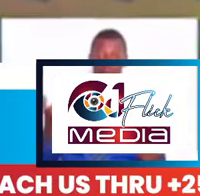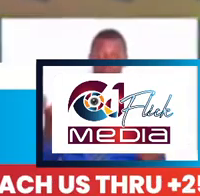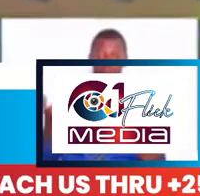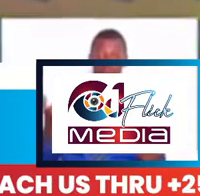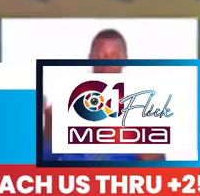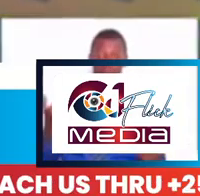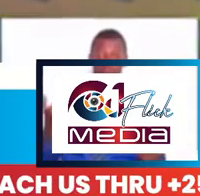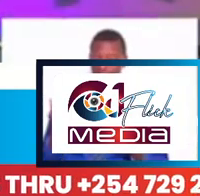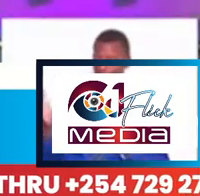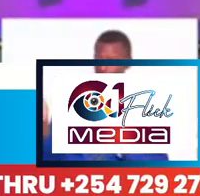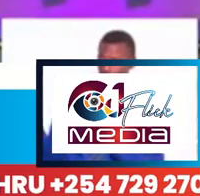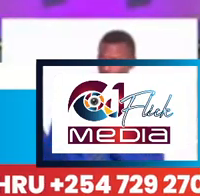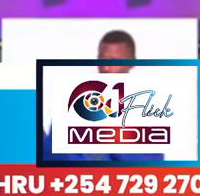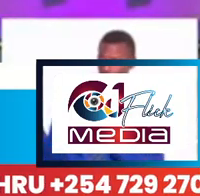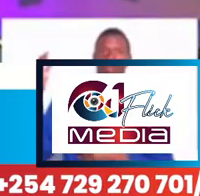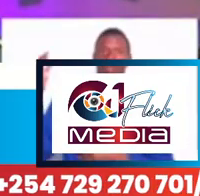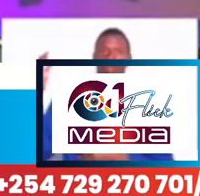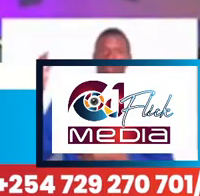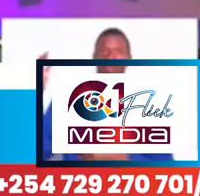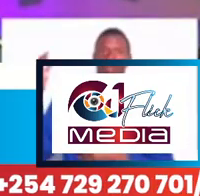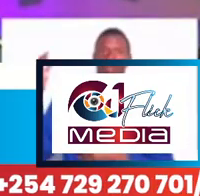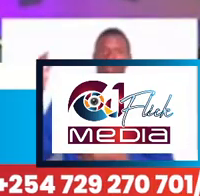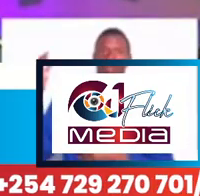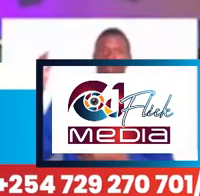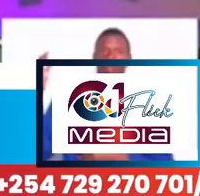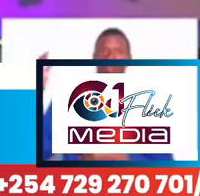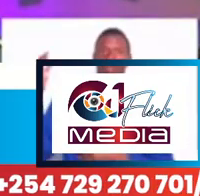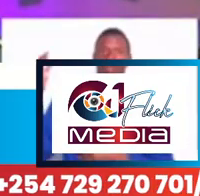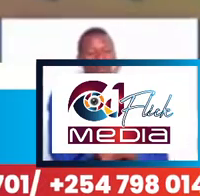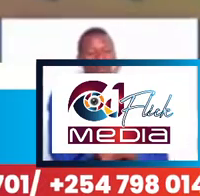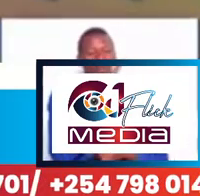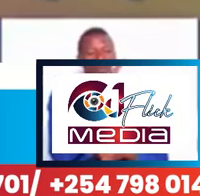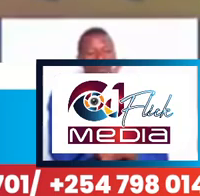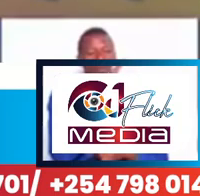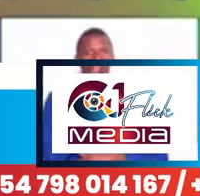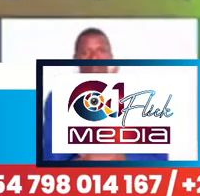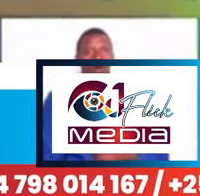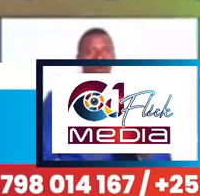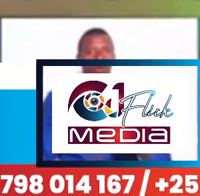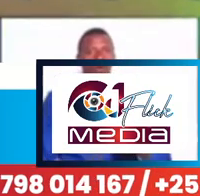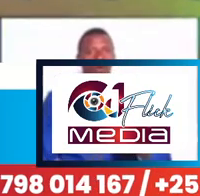here. Back home, my wife is praying for me.